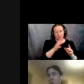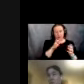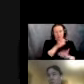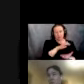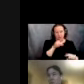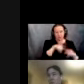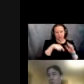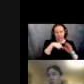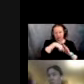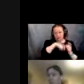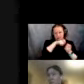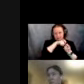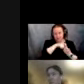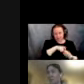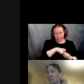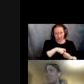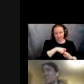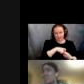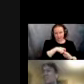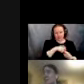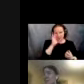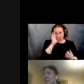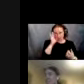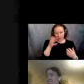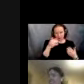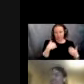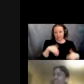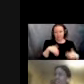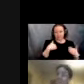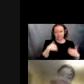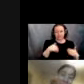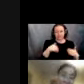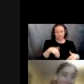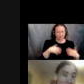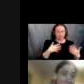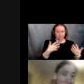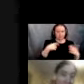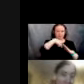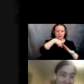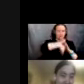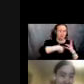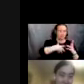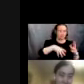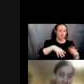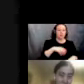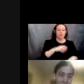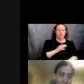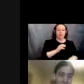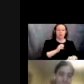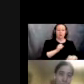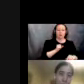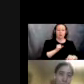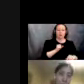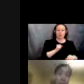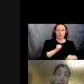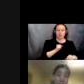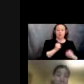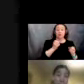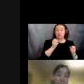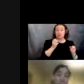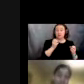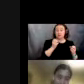too much detail. That would just be a whole other topic in and of itself. And so, you know, a lot of the families would have to